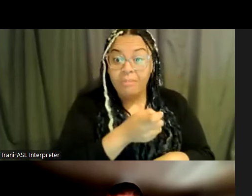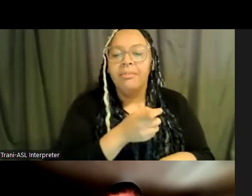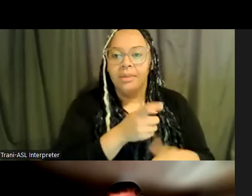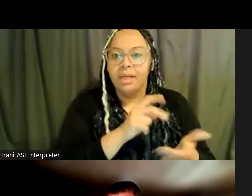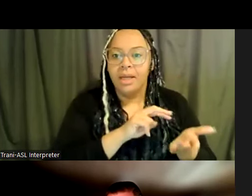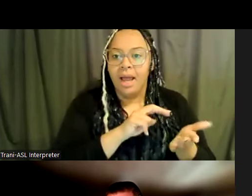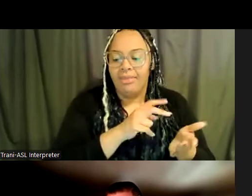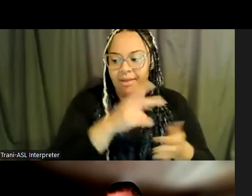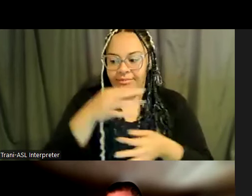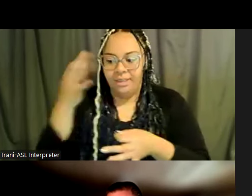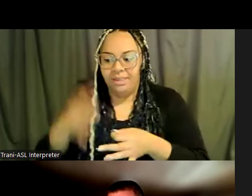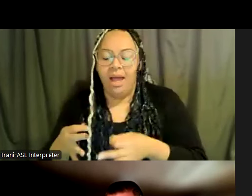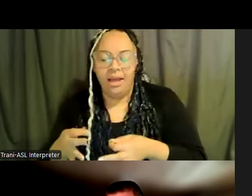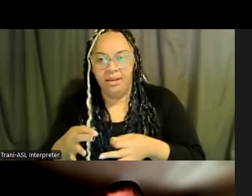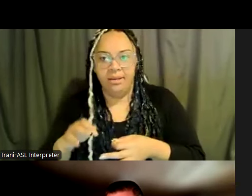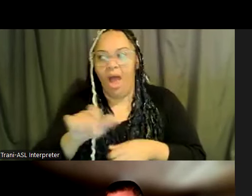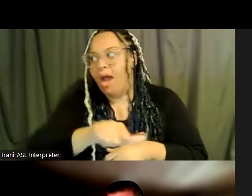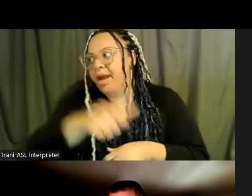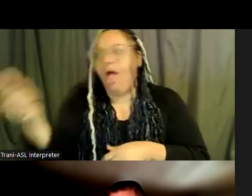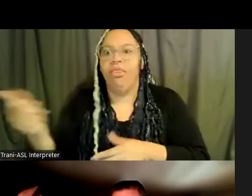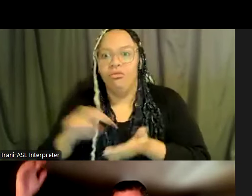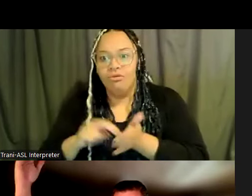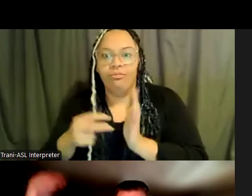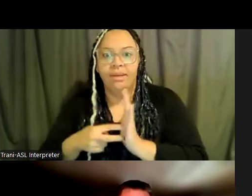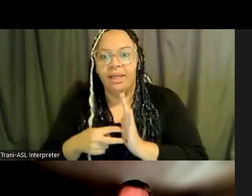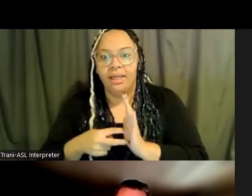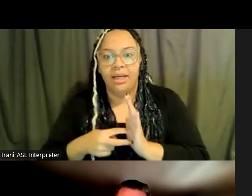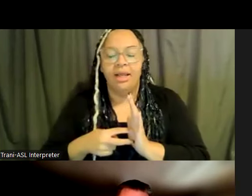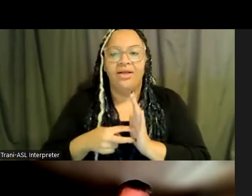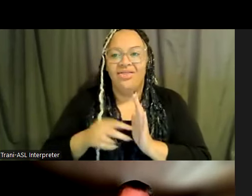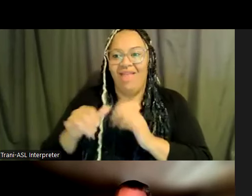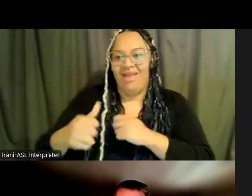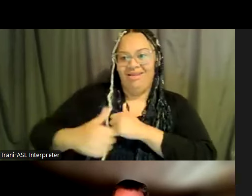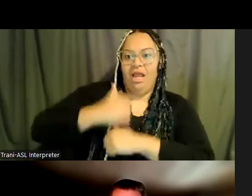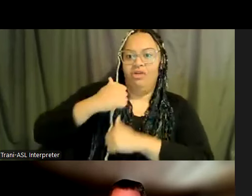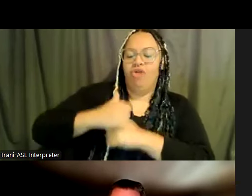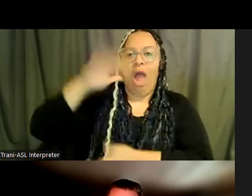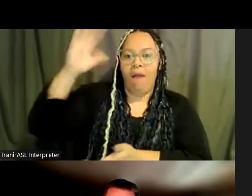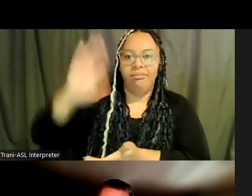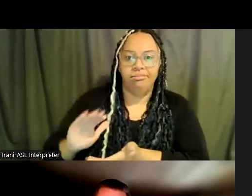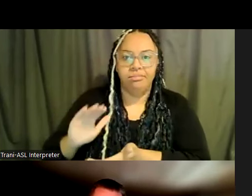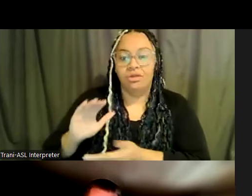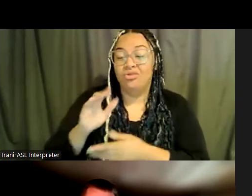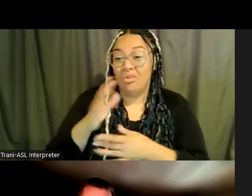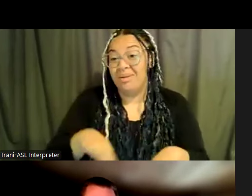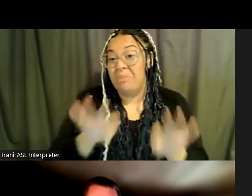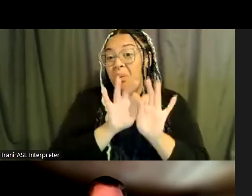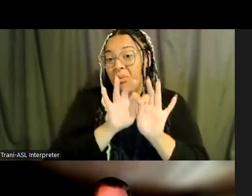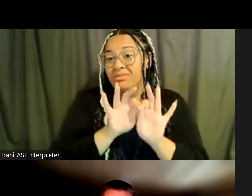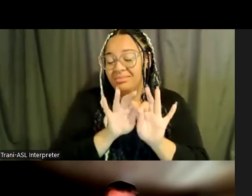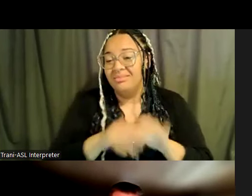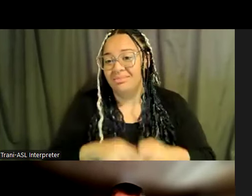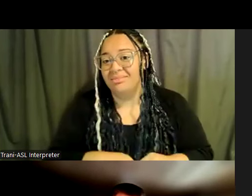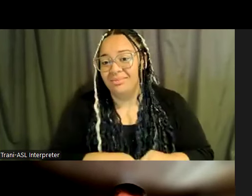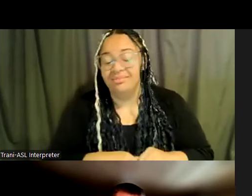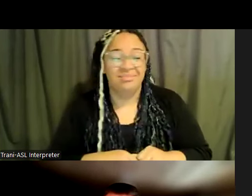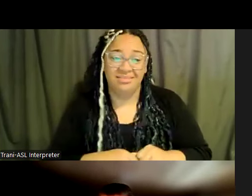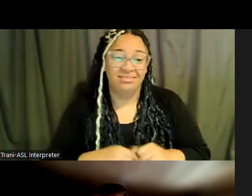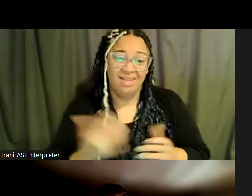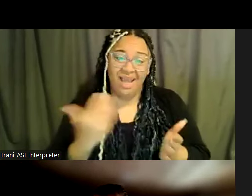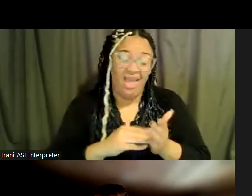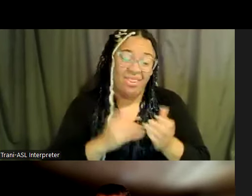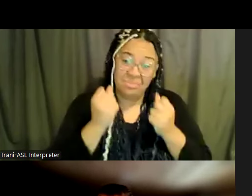they choose, any of the other means, really, the lethality has a huge drop off. So that's another important part of it. But again, there's tons of